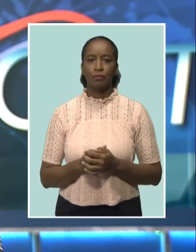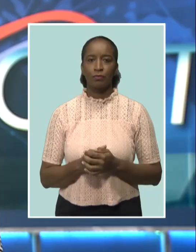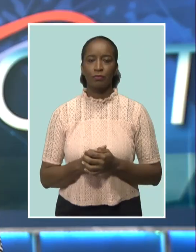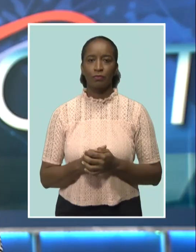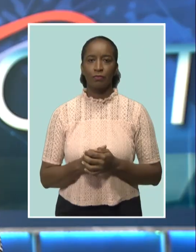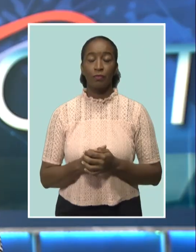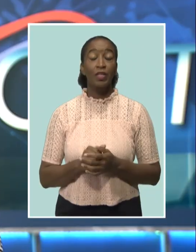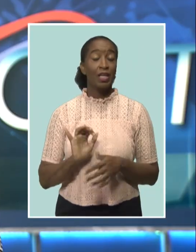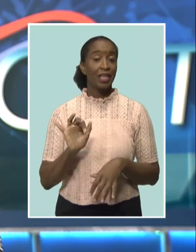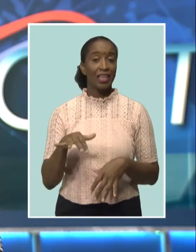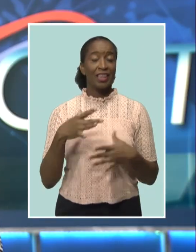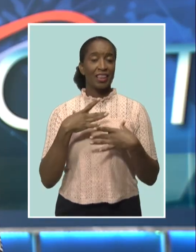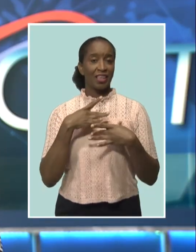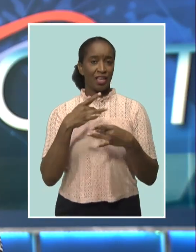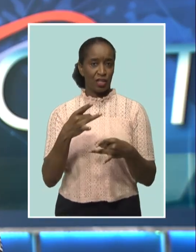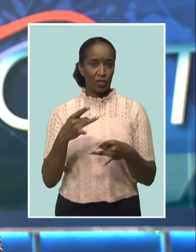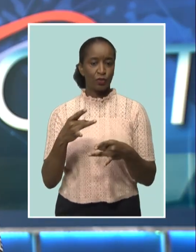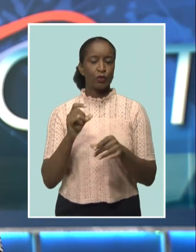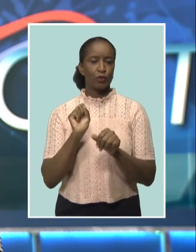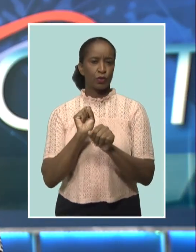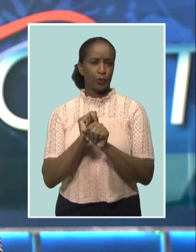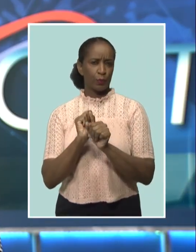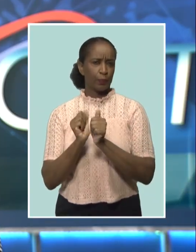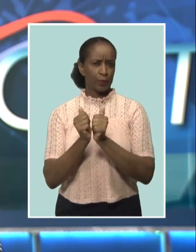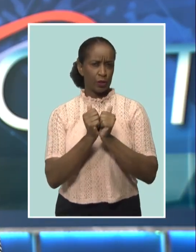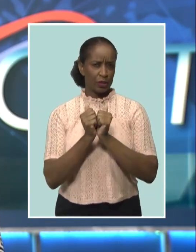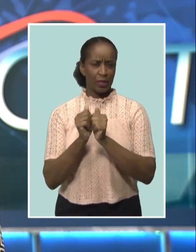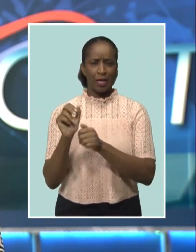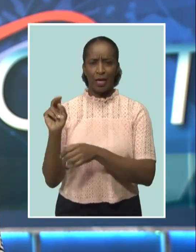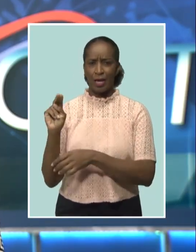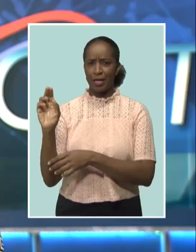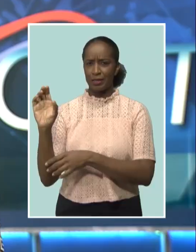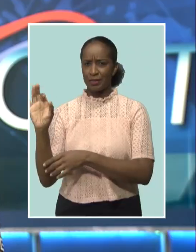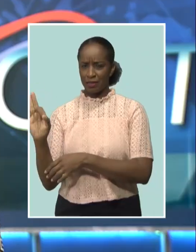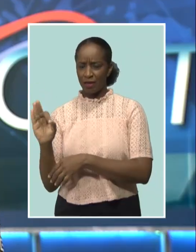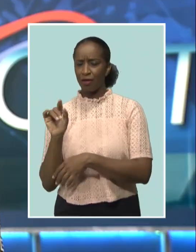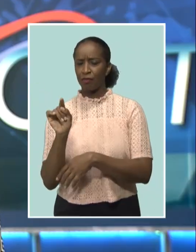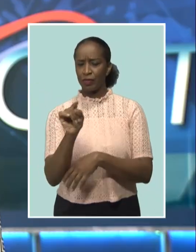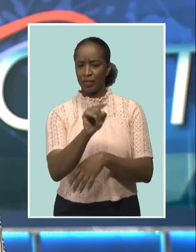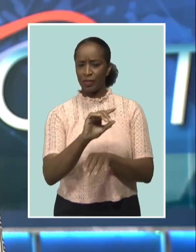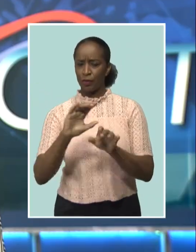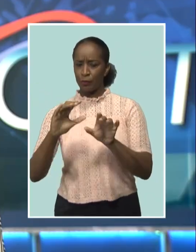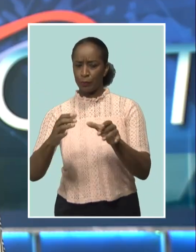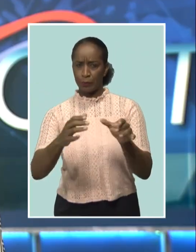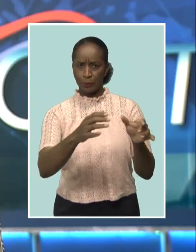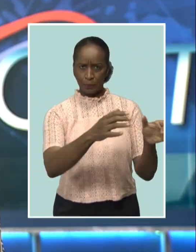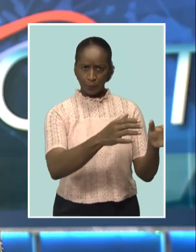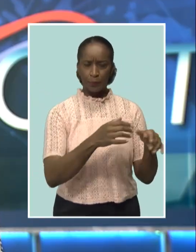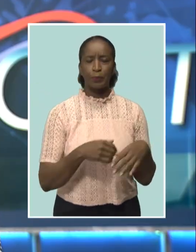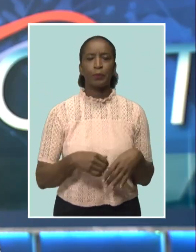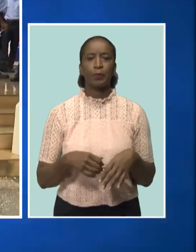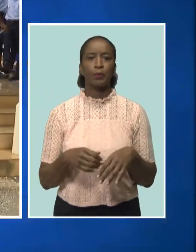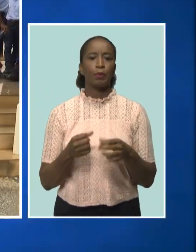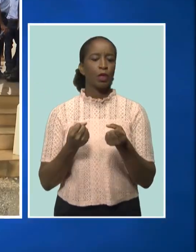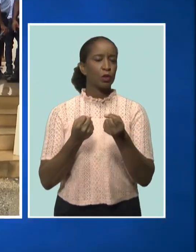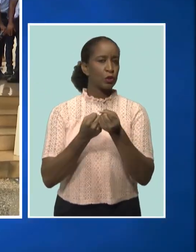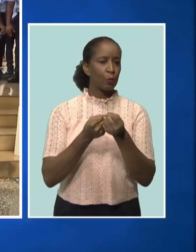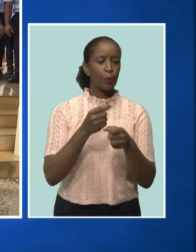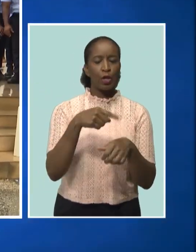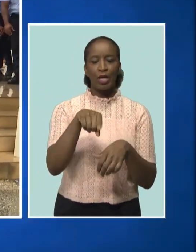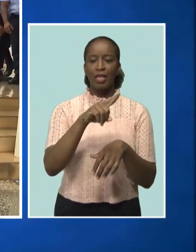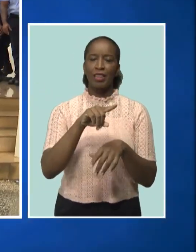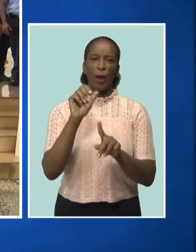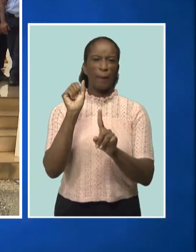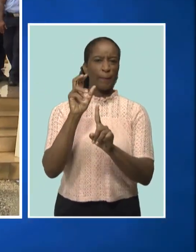interesting collaboration between the NCF and the various parish committees in hosting their marquee events. Some people, obviously, with the